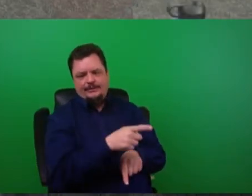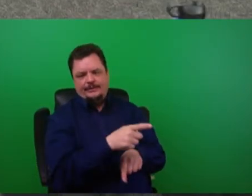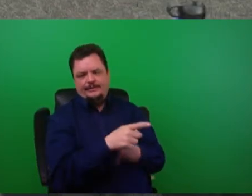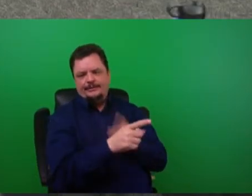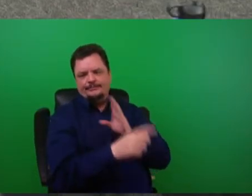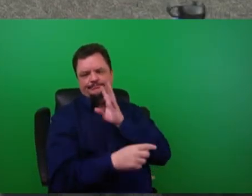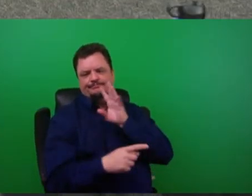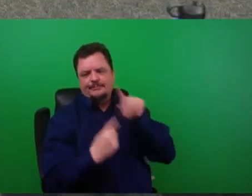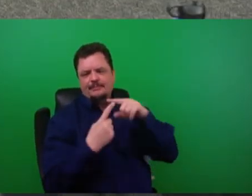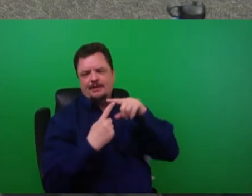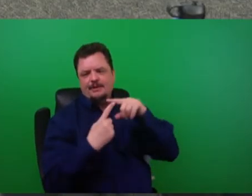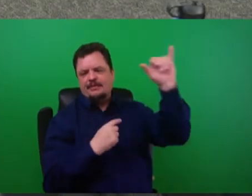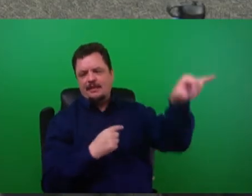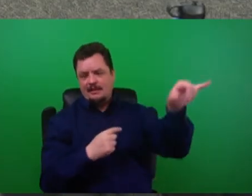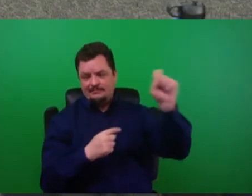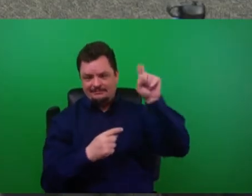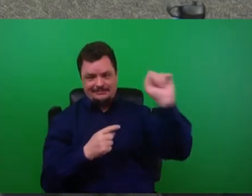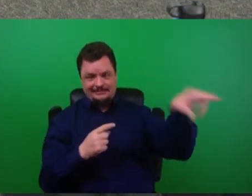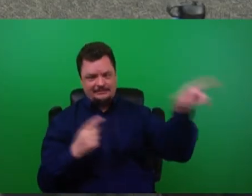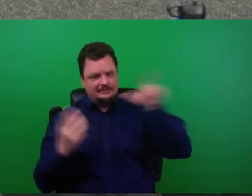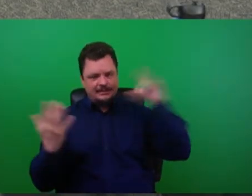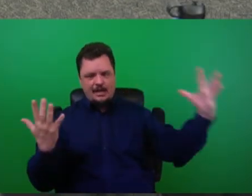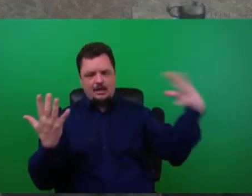in the 5. Okay. No.